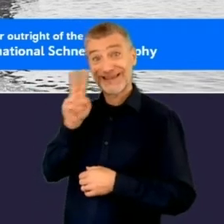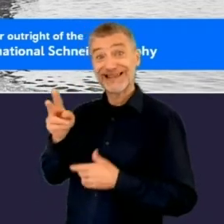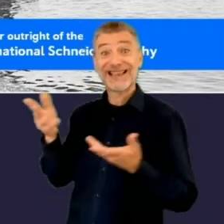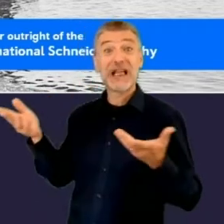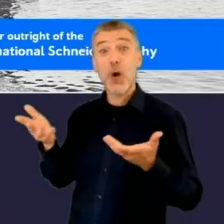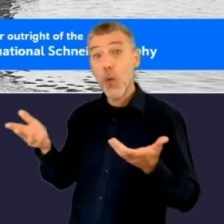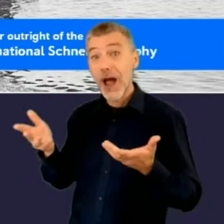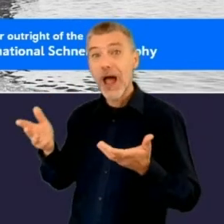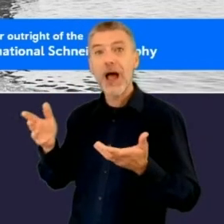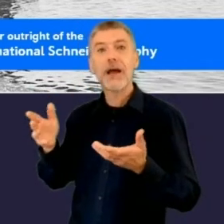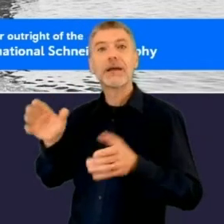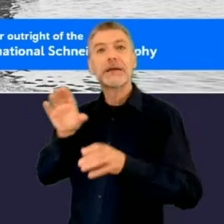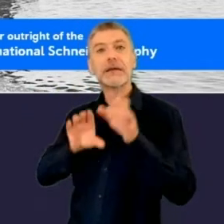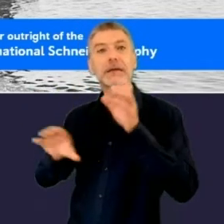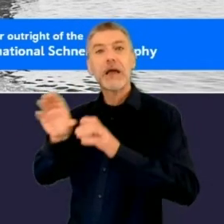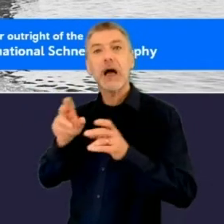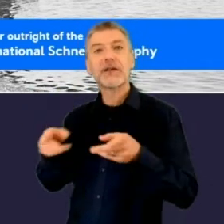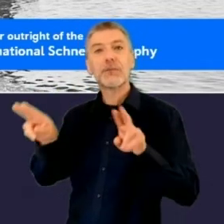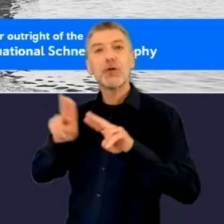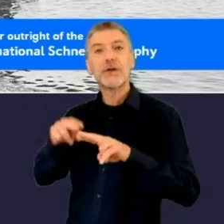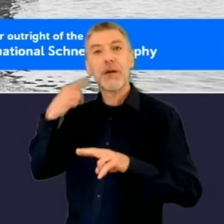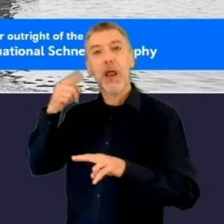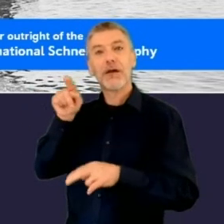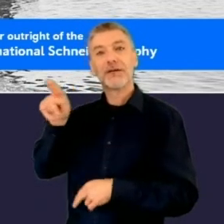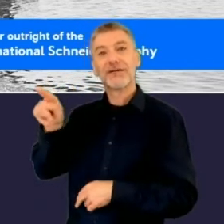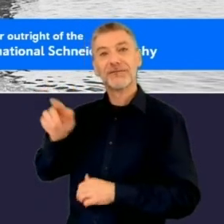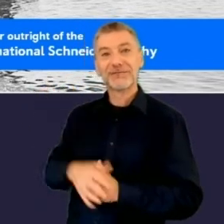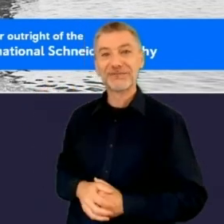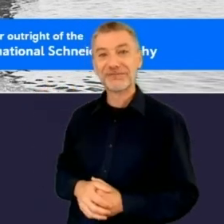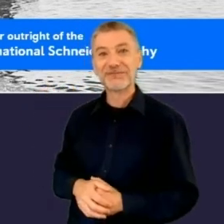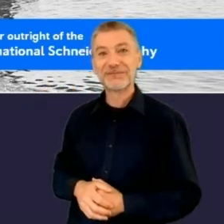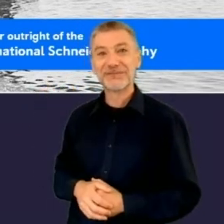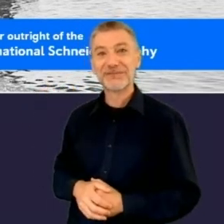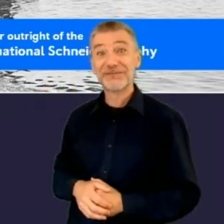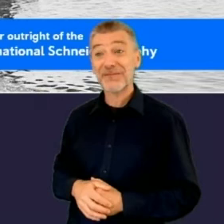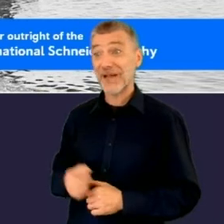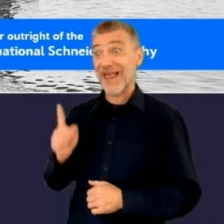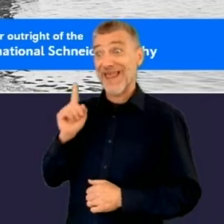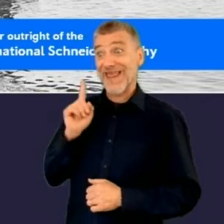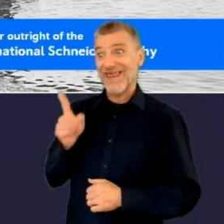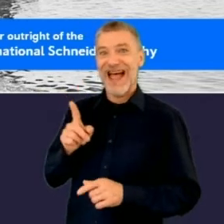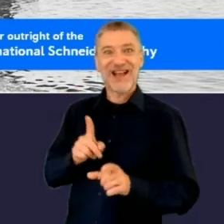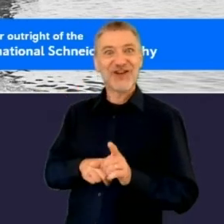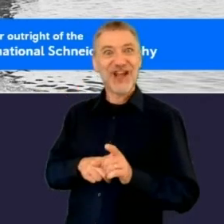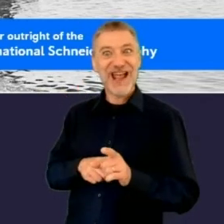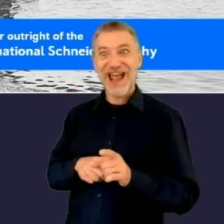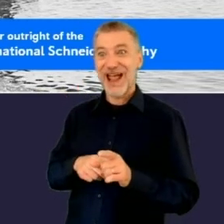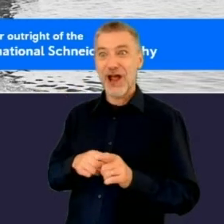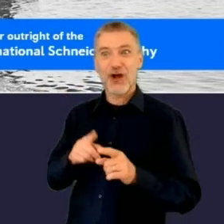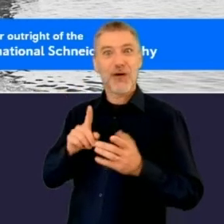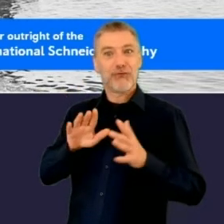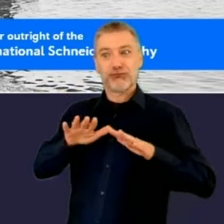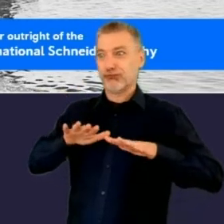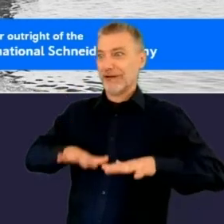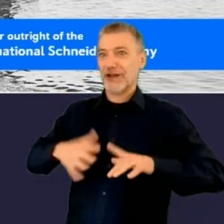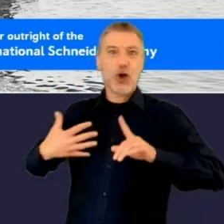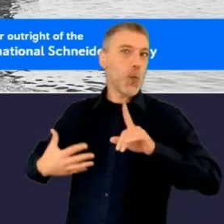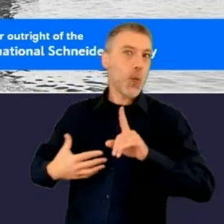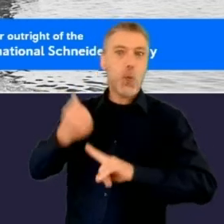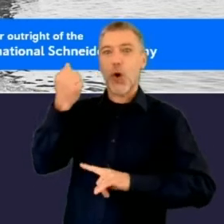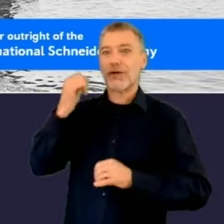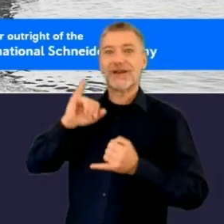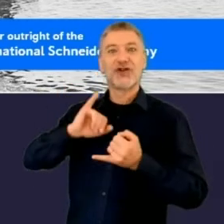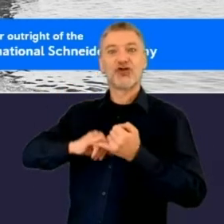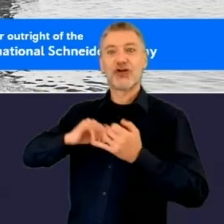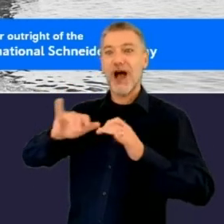display. The UK that year won the Schneider Trophy for 3 years in a row, which means we own the Schneider Trophy in perpetuity.